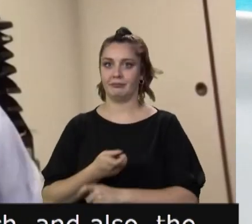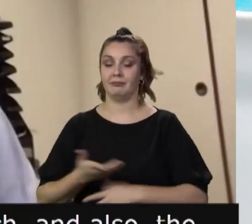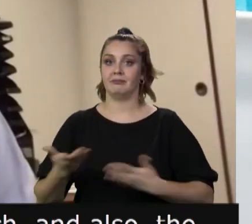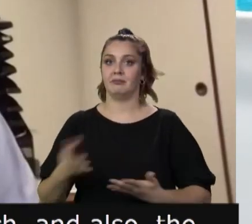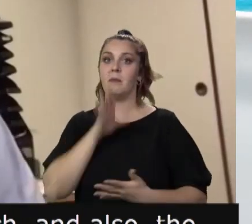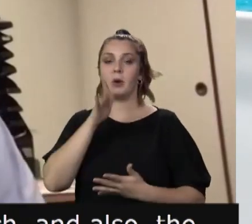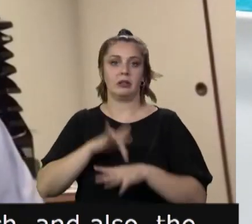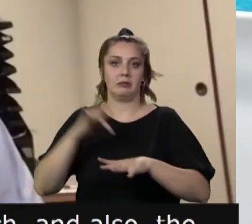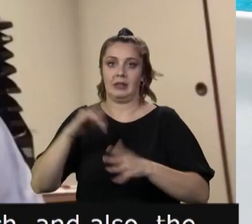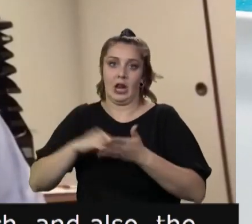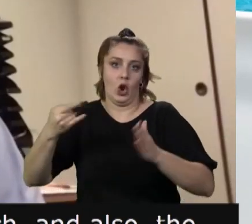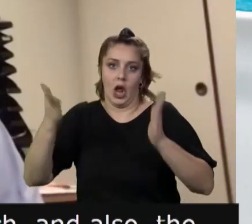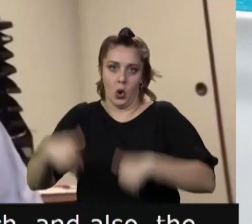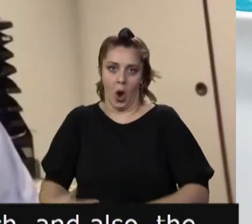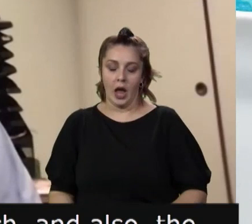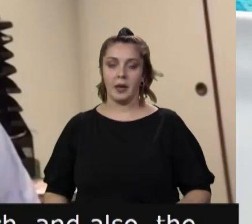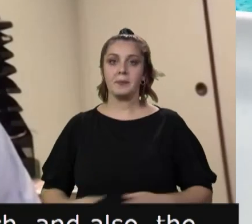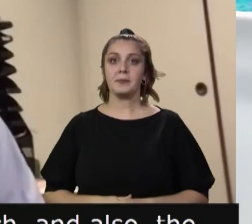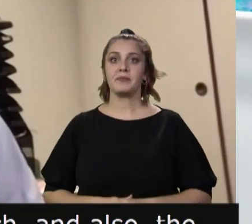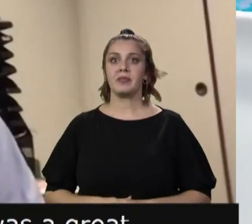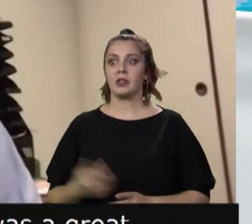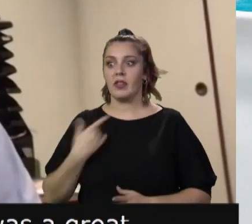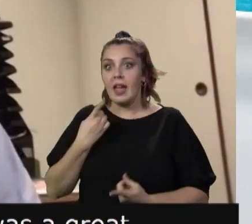a great difficulty.